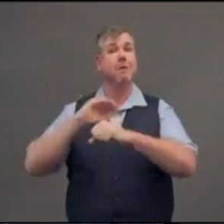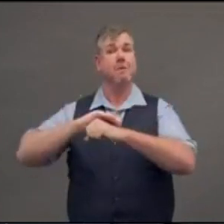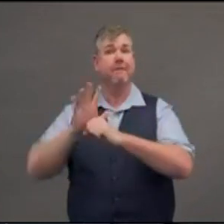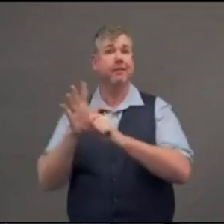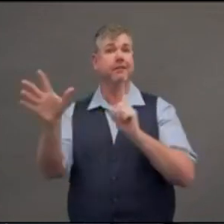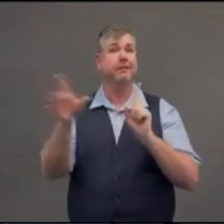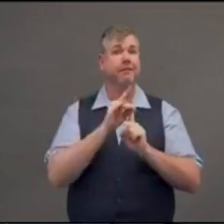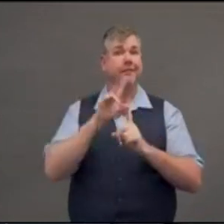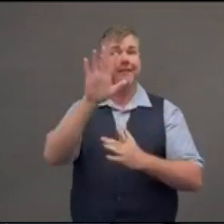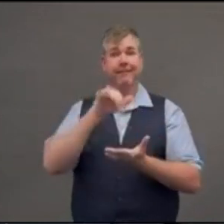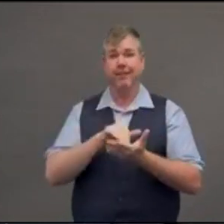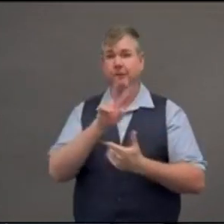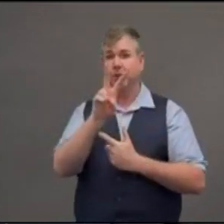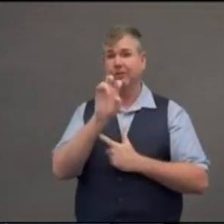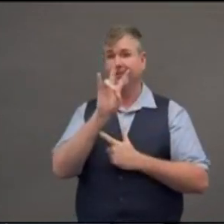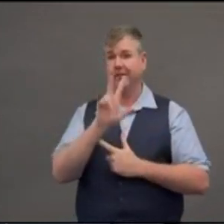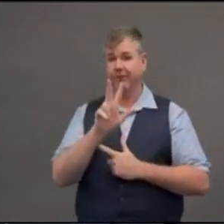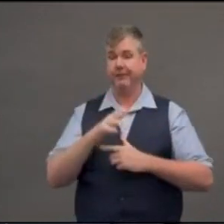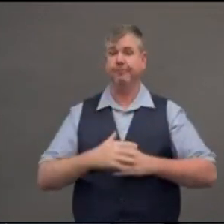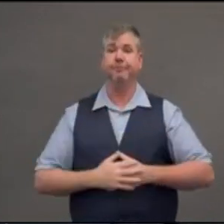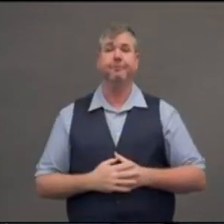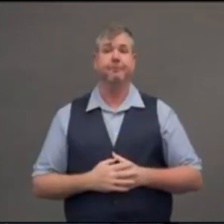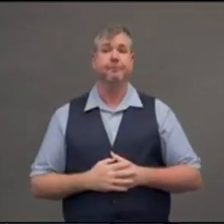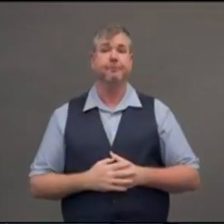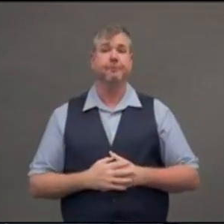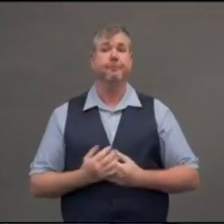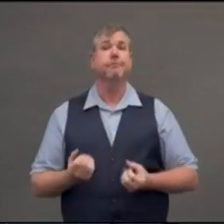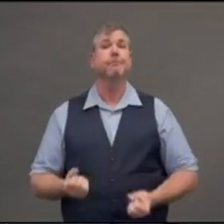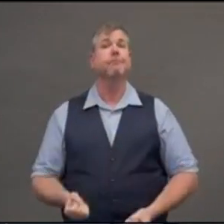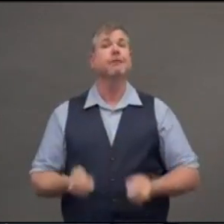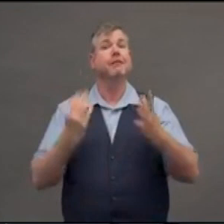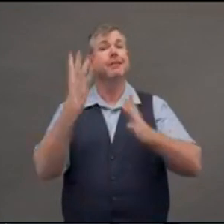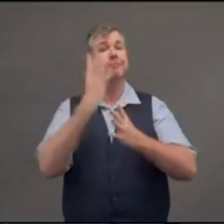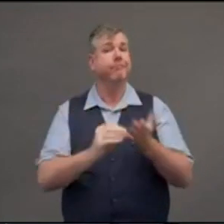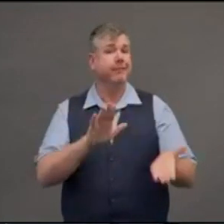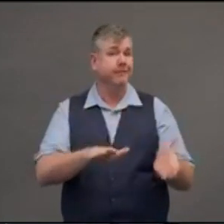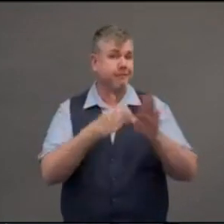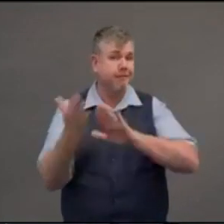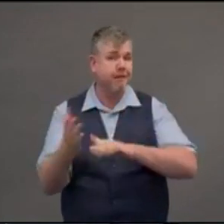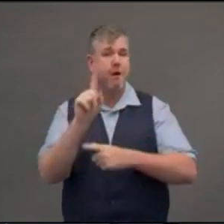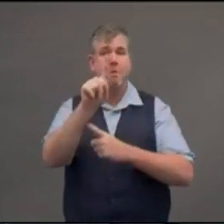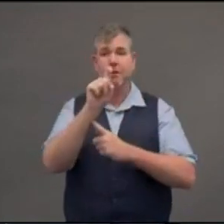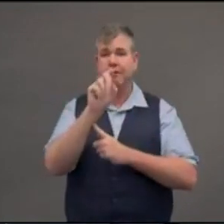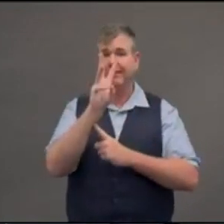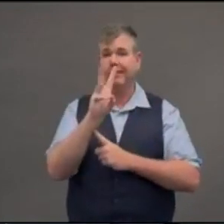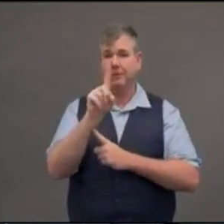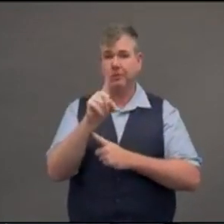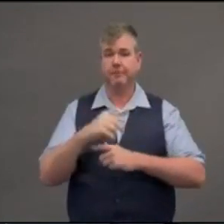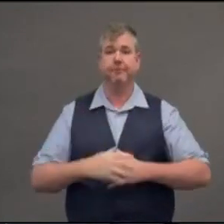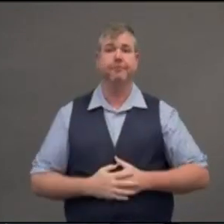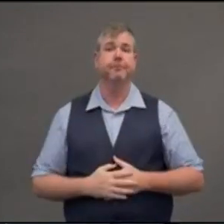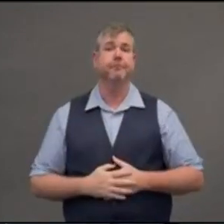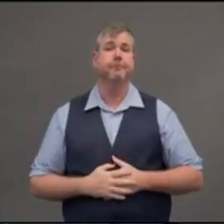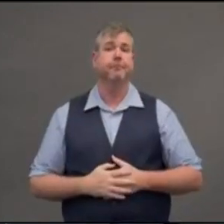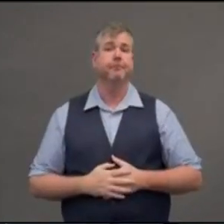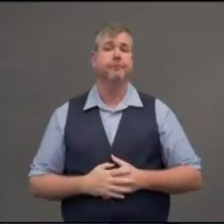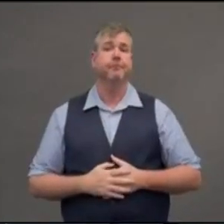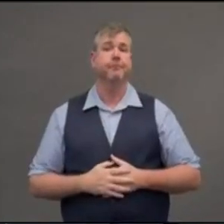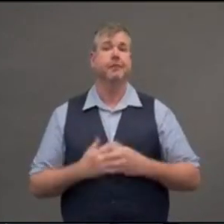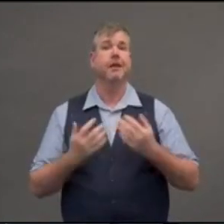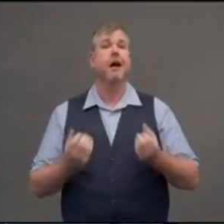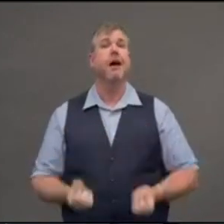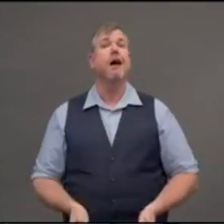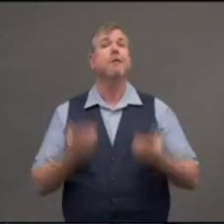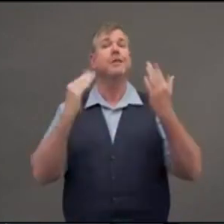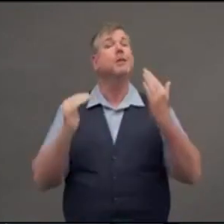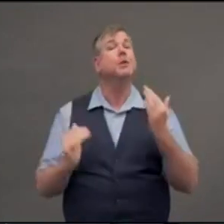161 deaths and 1 new death. Certainly our thoughts go out to the families who have lost loved ones due to